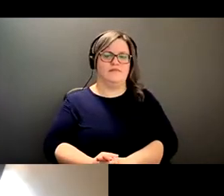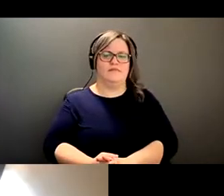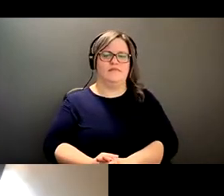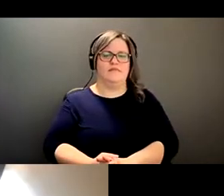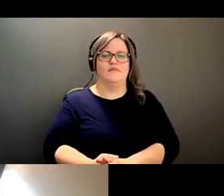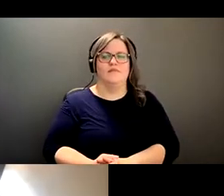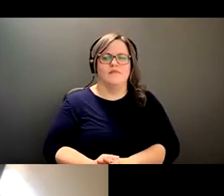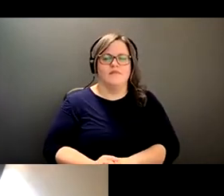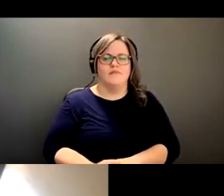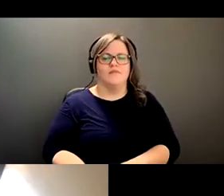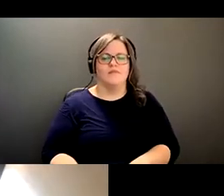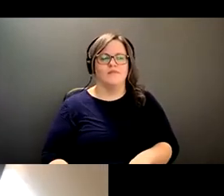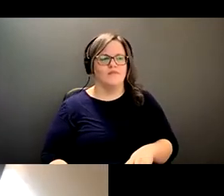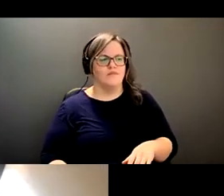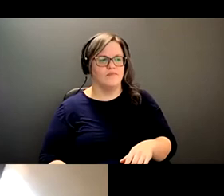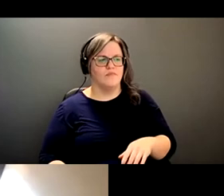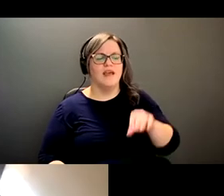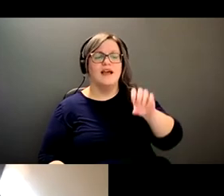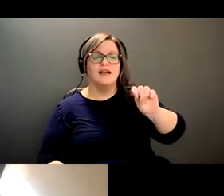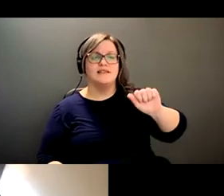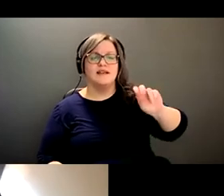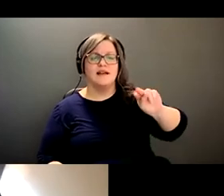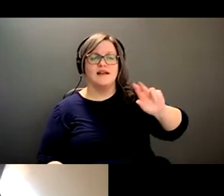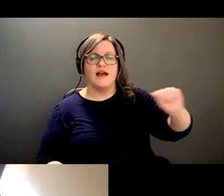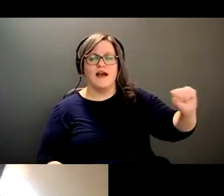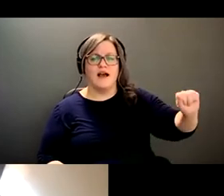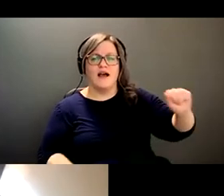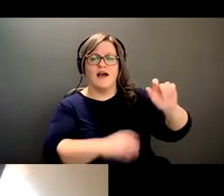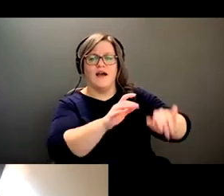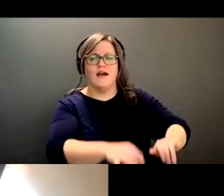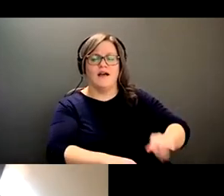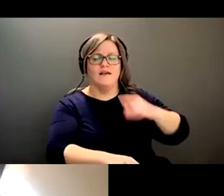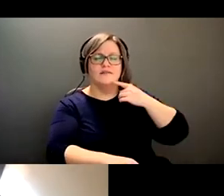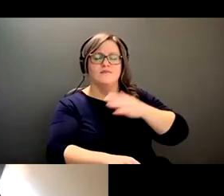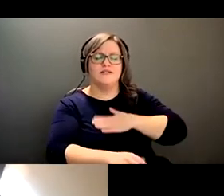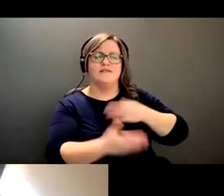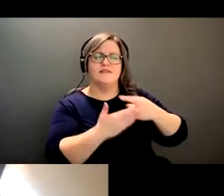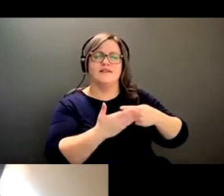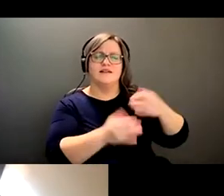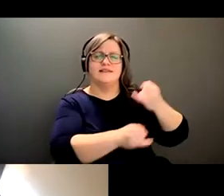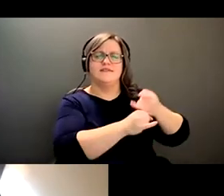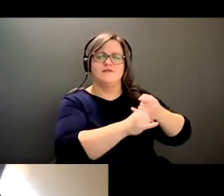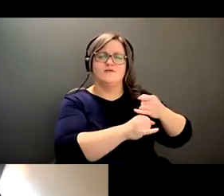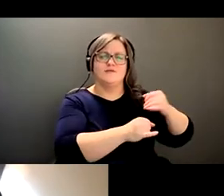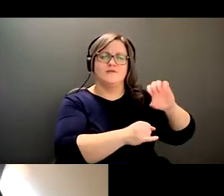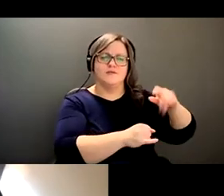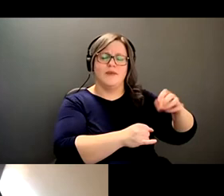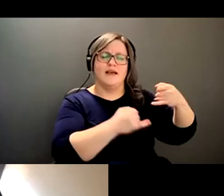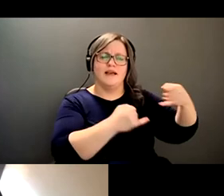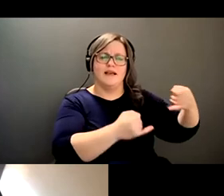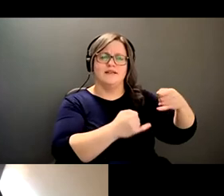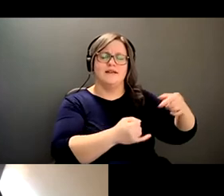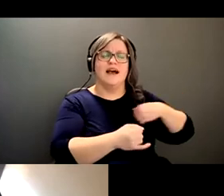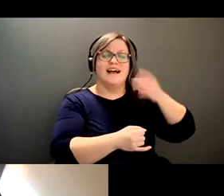Sana also asks, I'd love to hear more of your thoughts on the boundaries of institutional spaces. I feel like something I see is grassroots